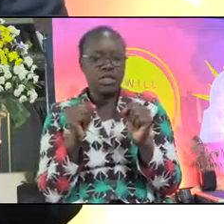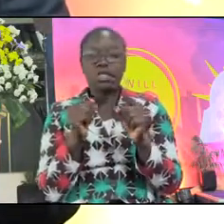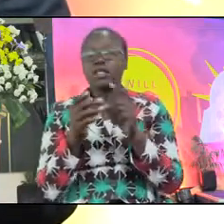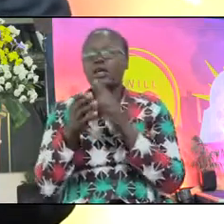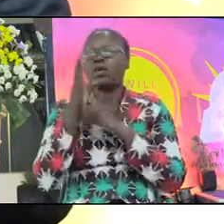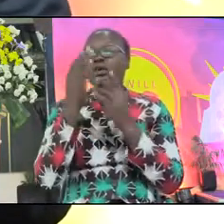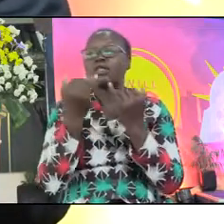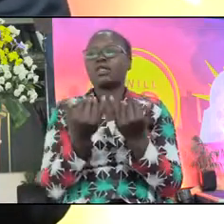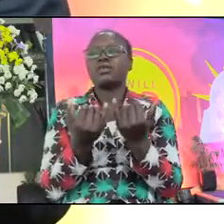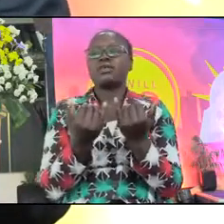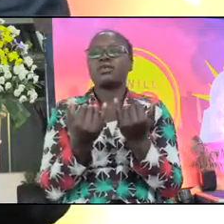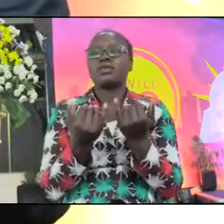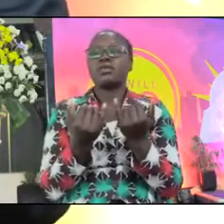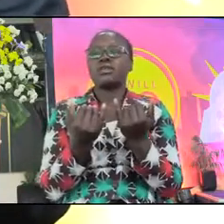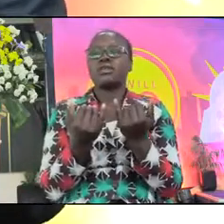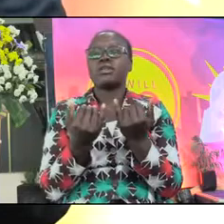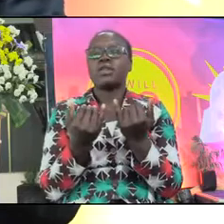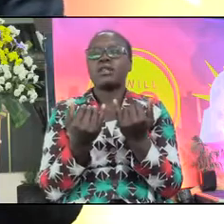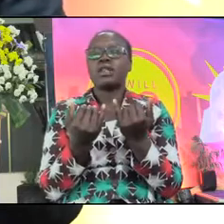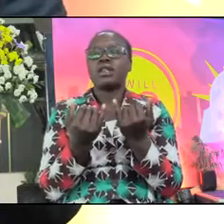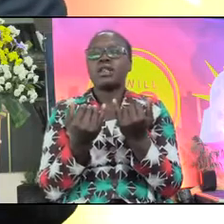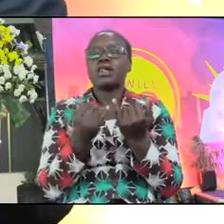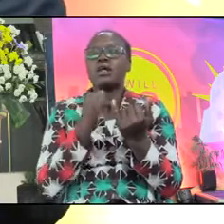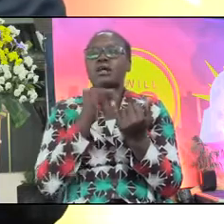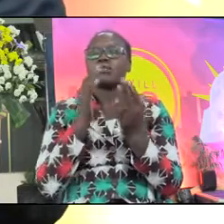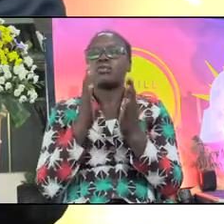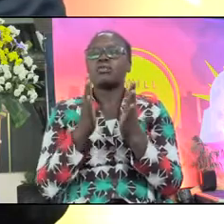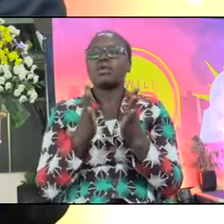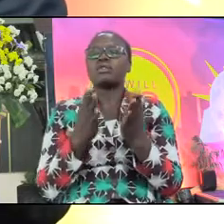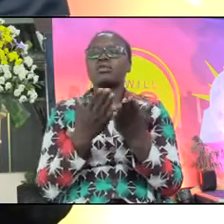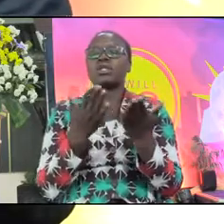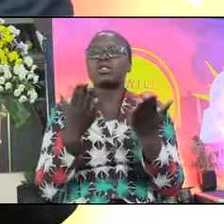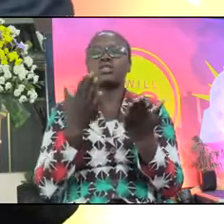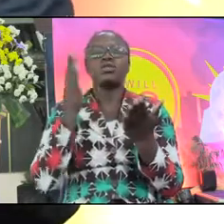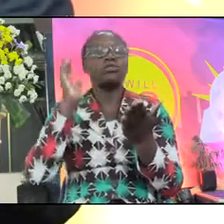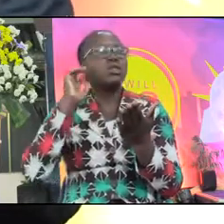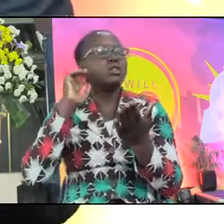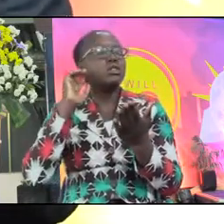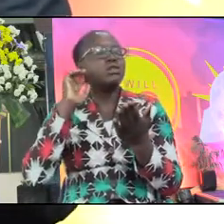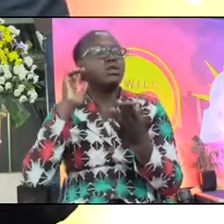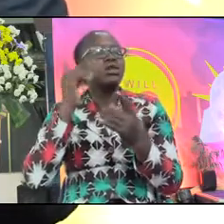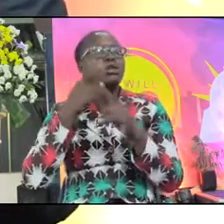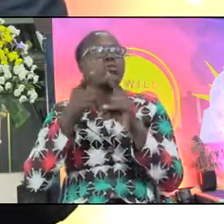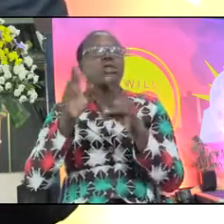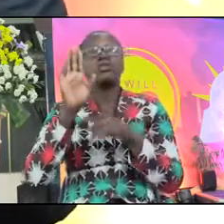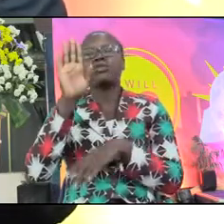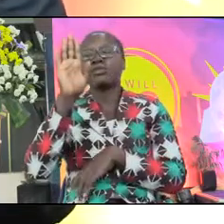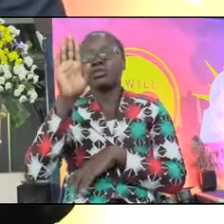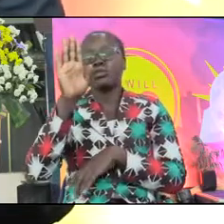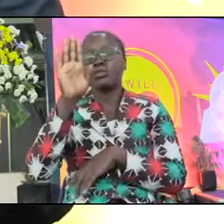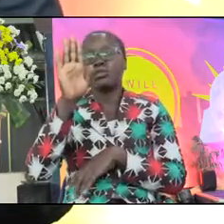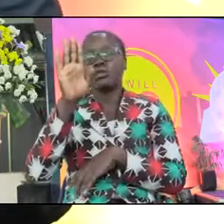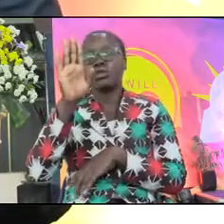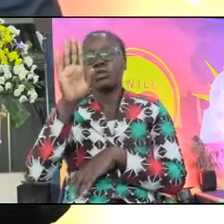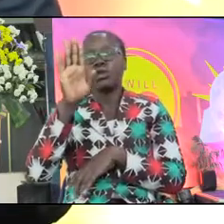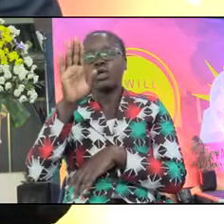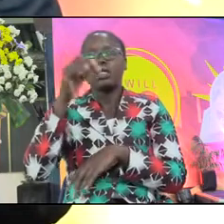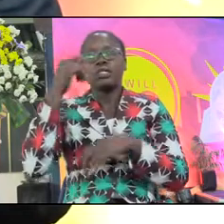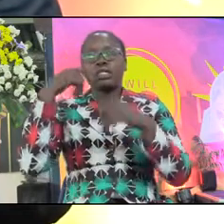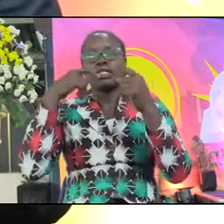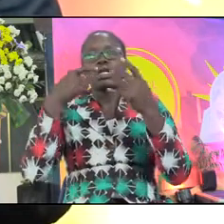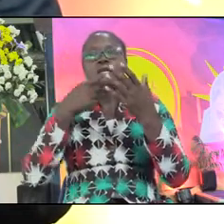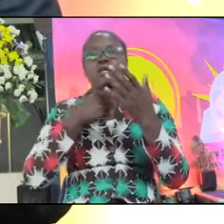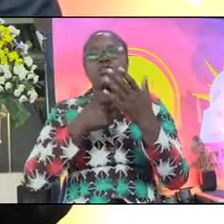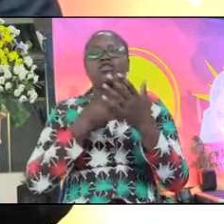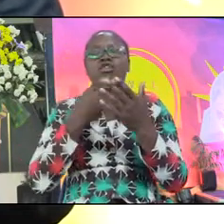God right now, I'm not the person they should listen to, but to the quiet voice of the